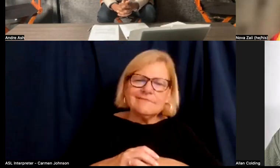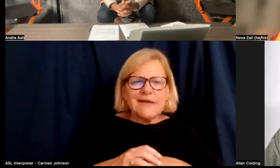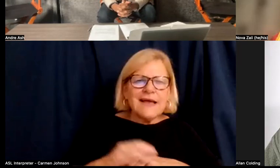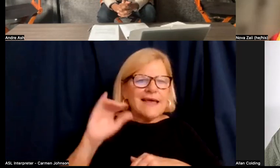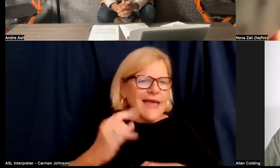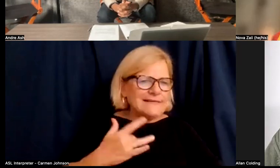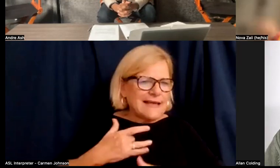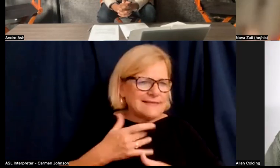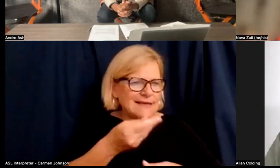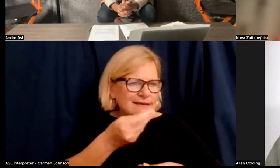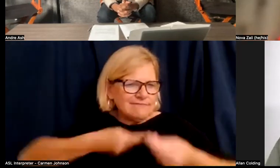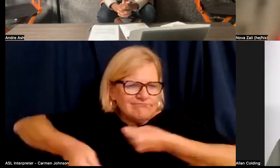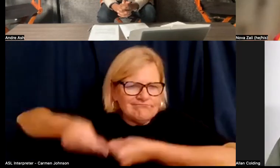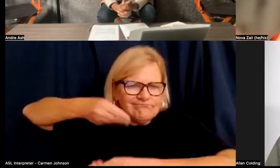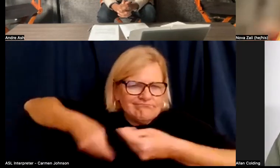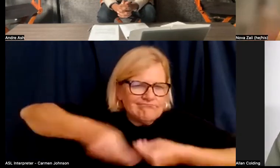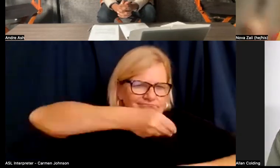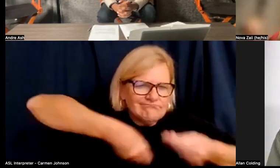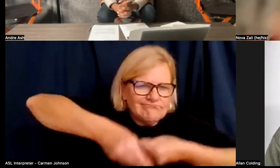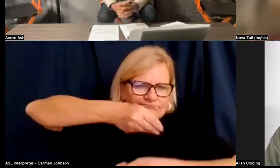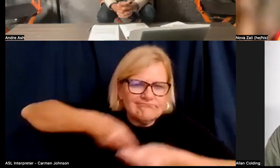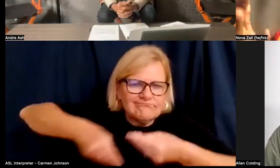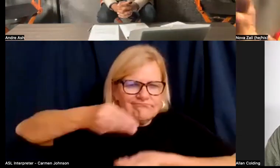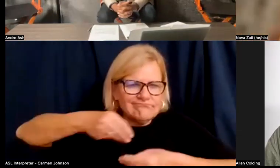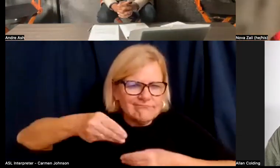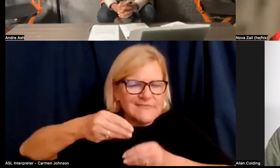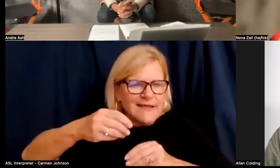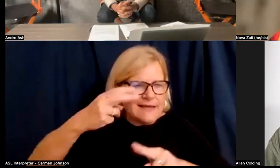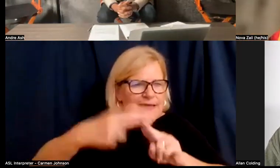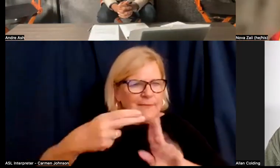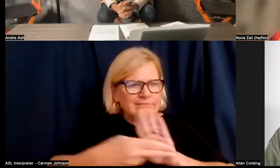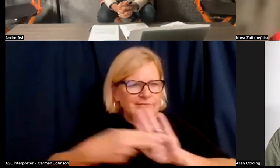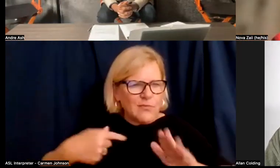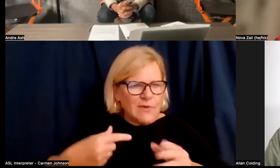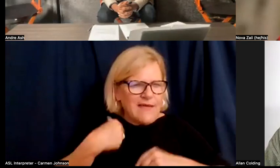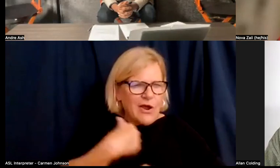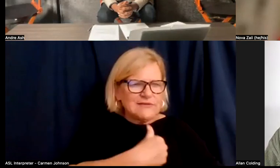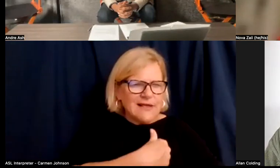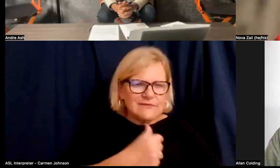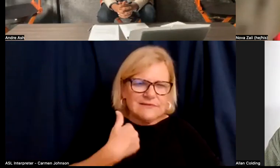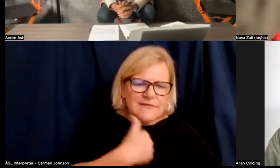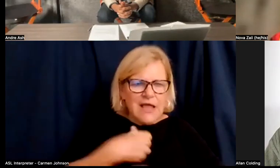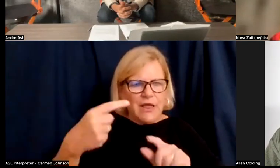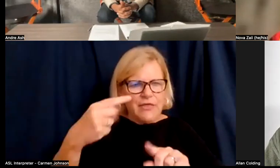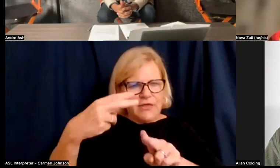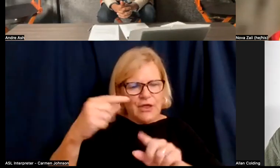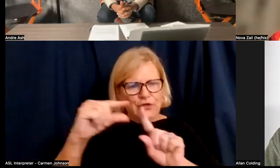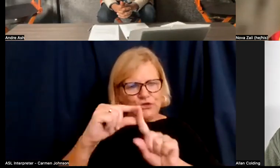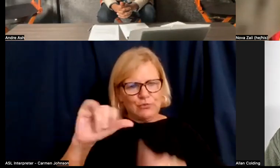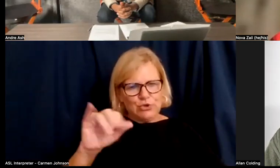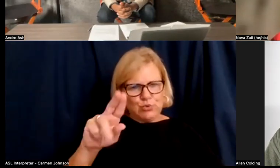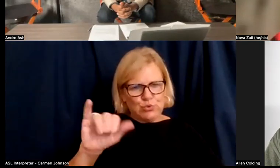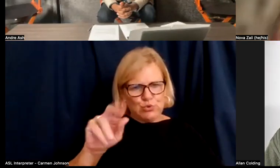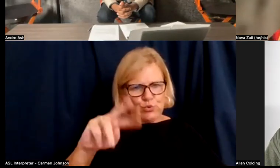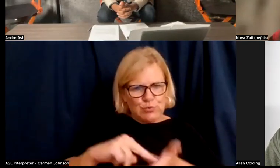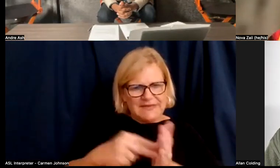sense of exchange is very integral to the name that we gave ourselves. And actually, the term juju means